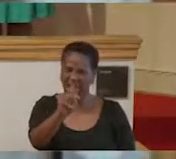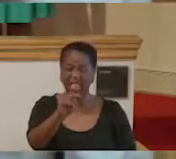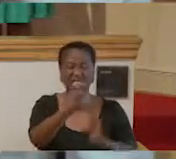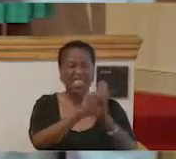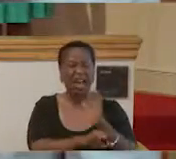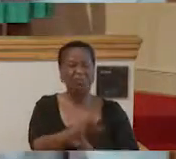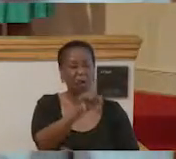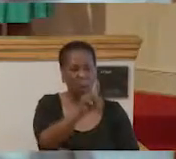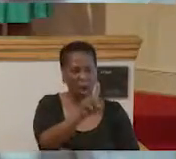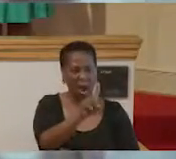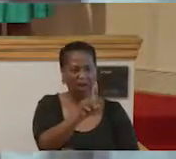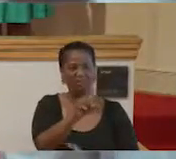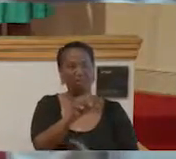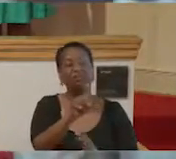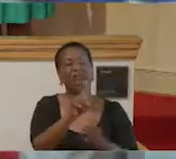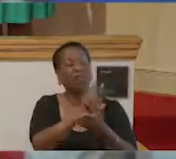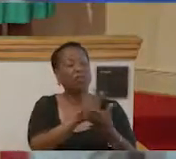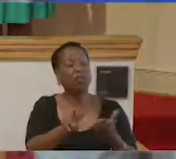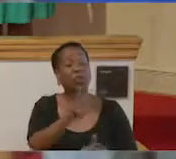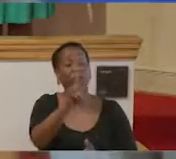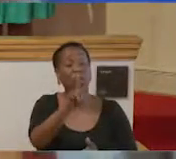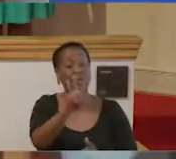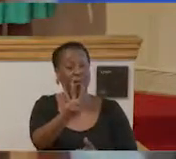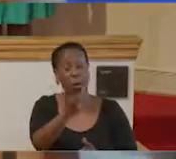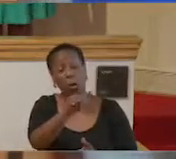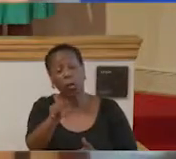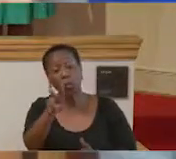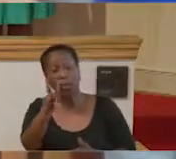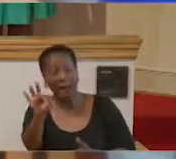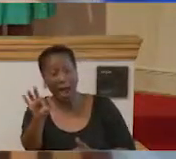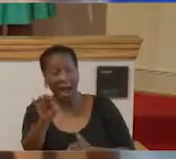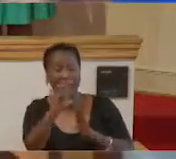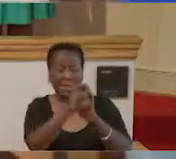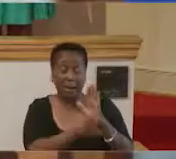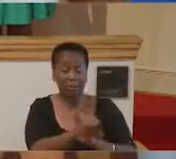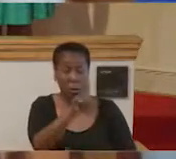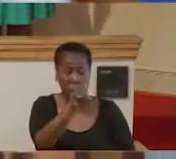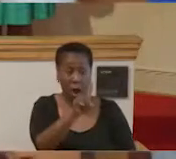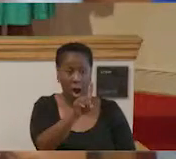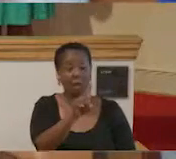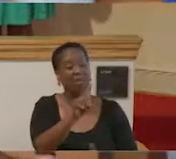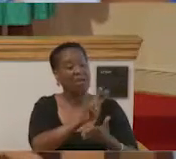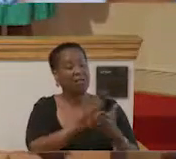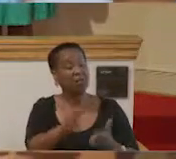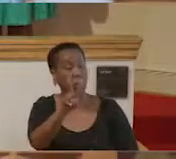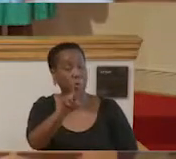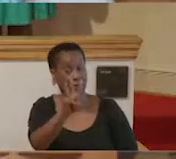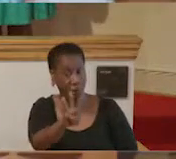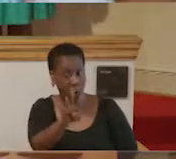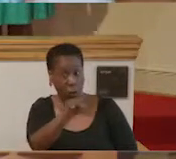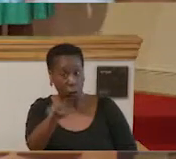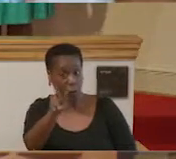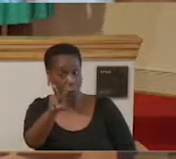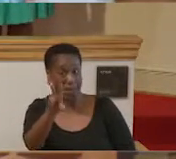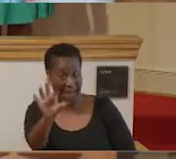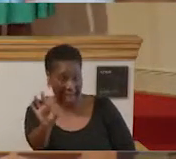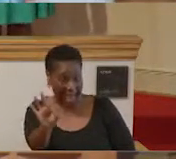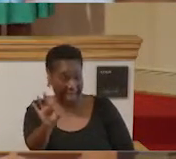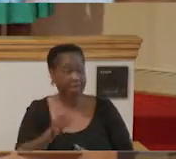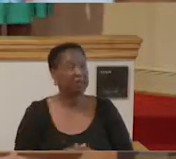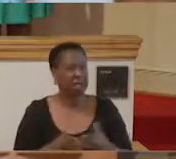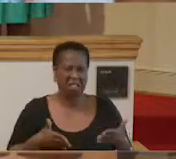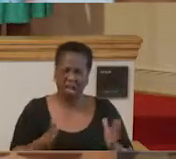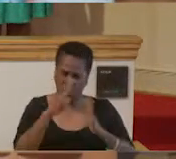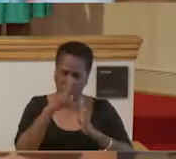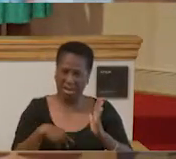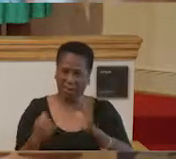through 29. Again, that's Colossians chapter 1, verses 24 through 29. Let us